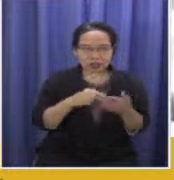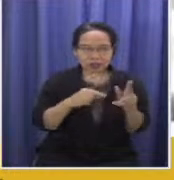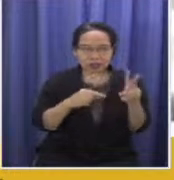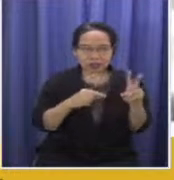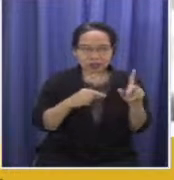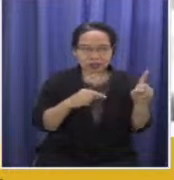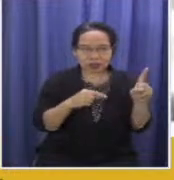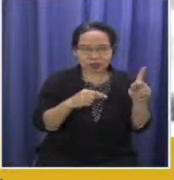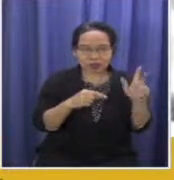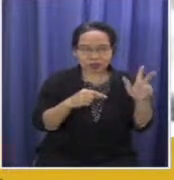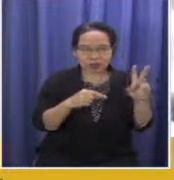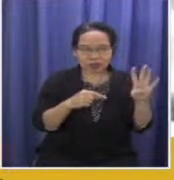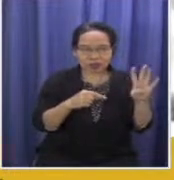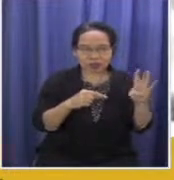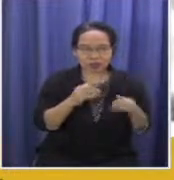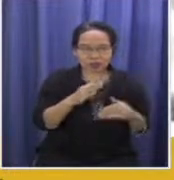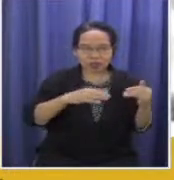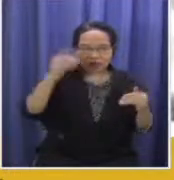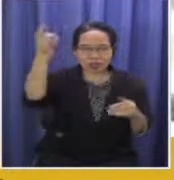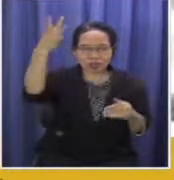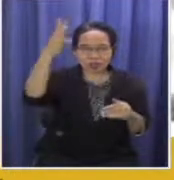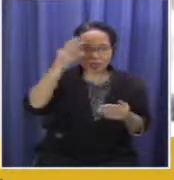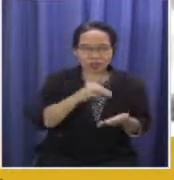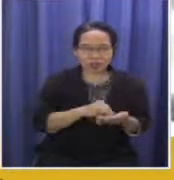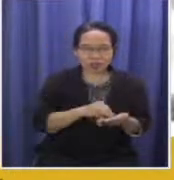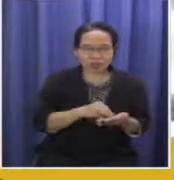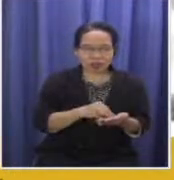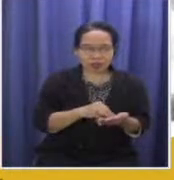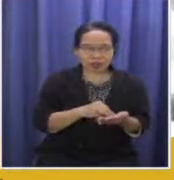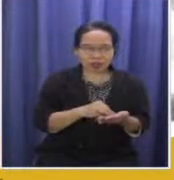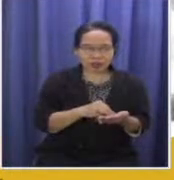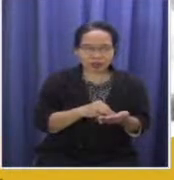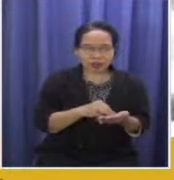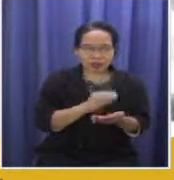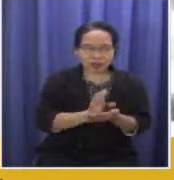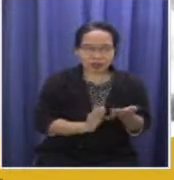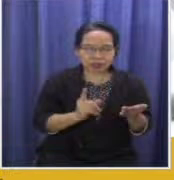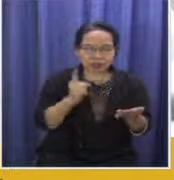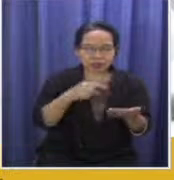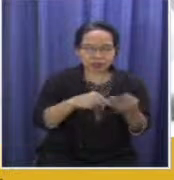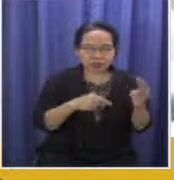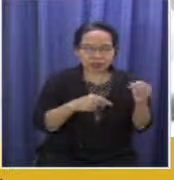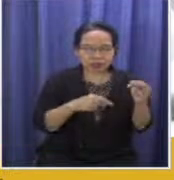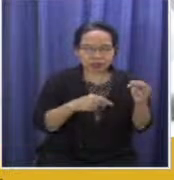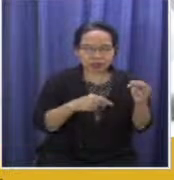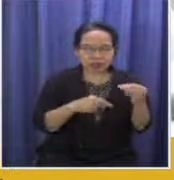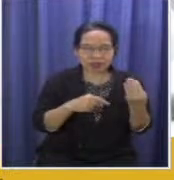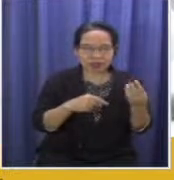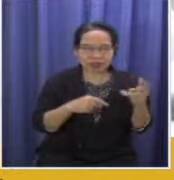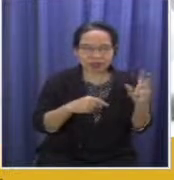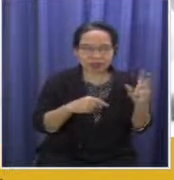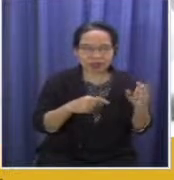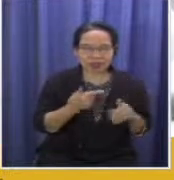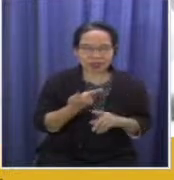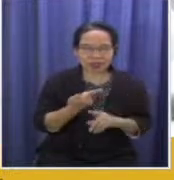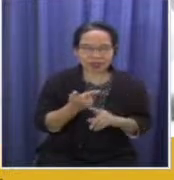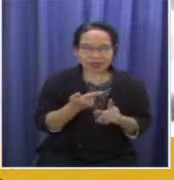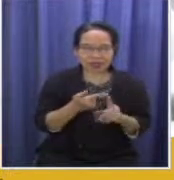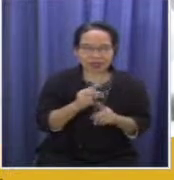4 than the light mentioned in 1:14 to 16 of